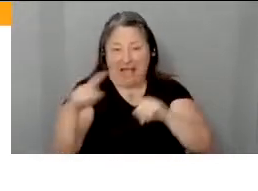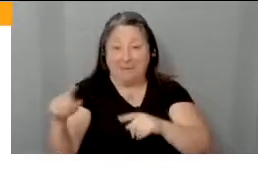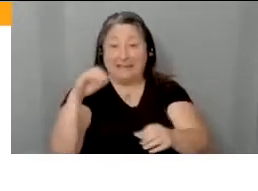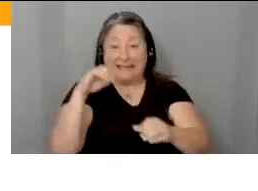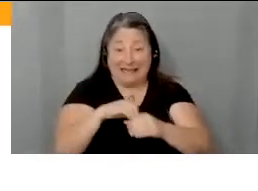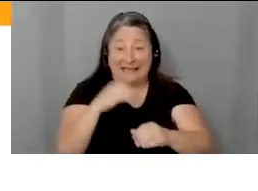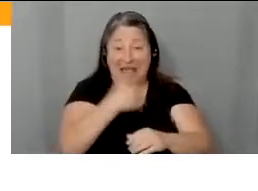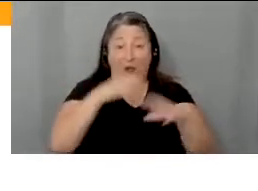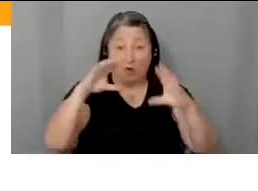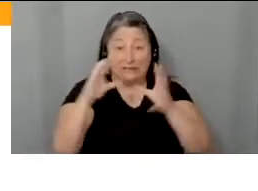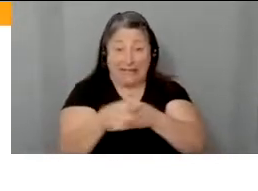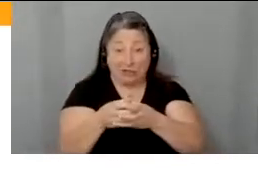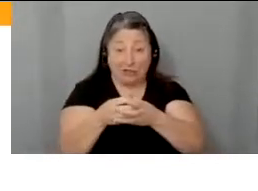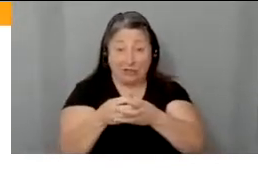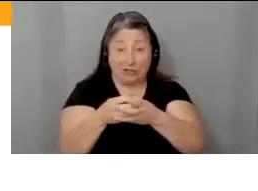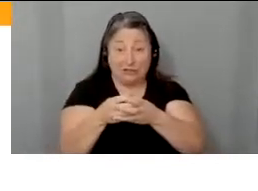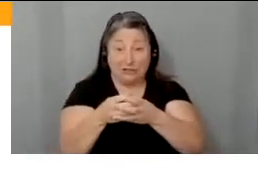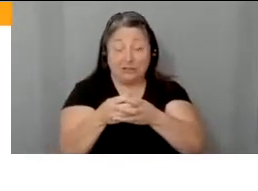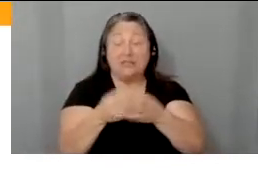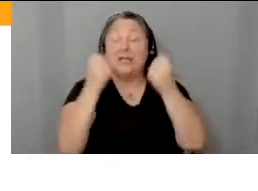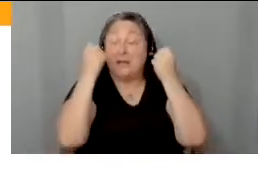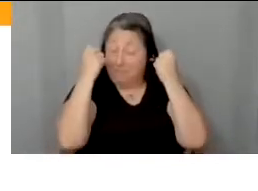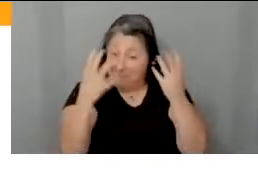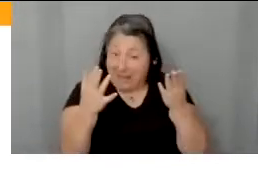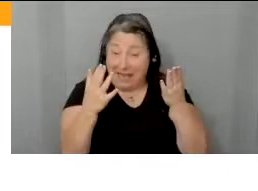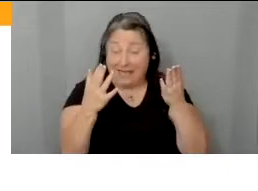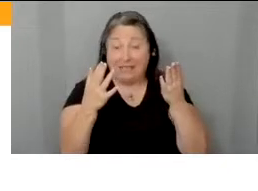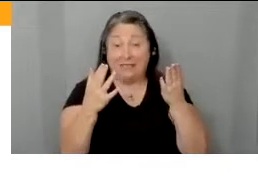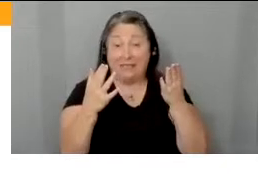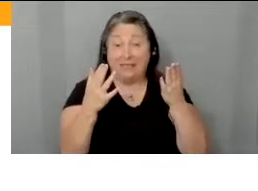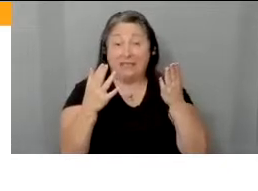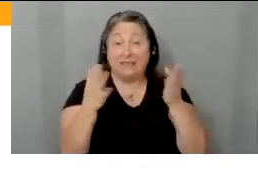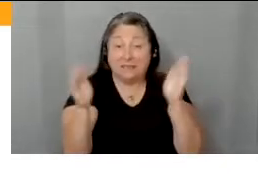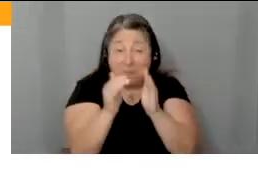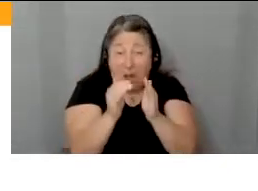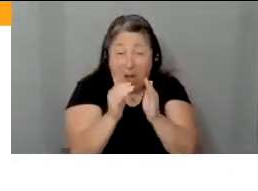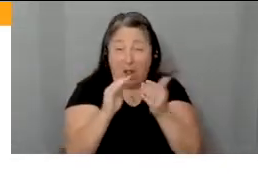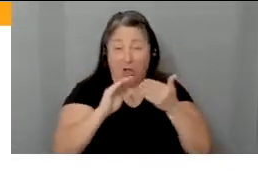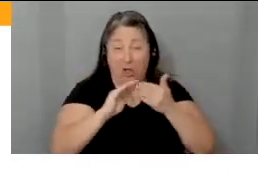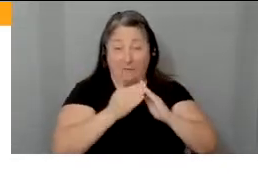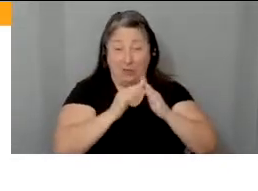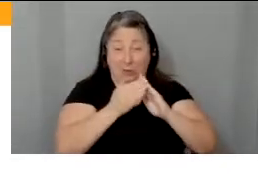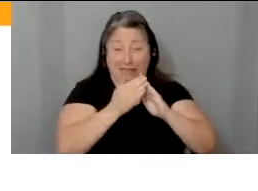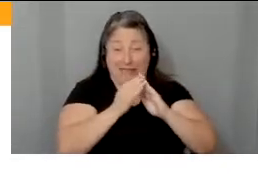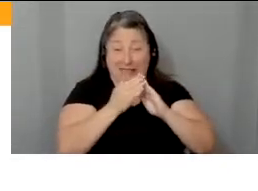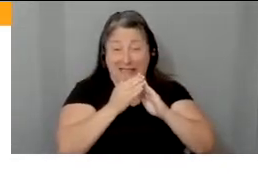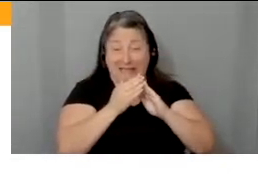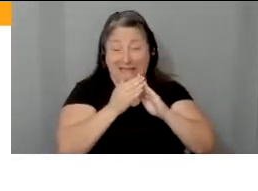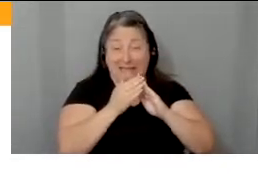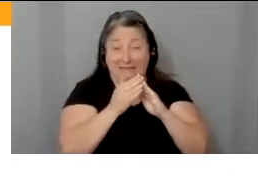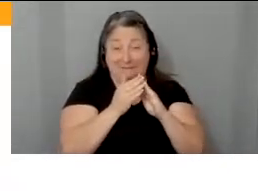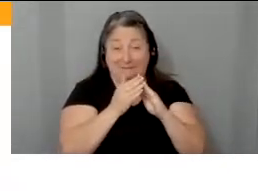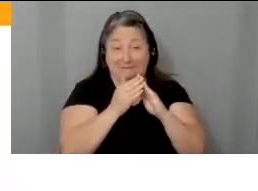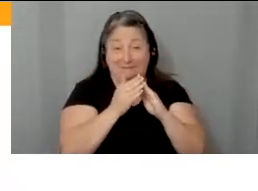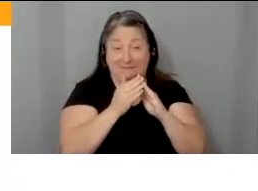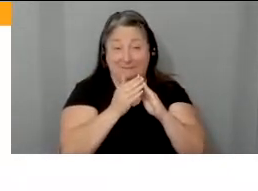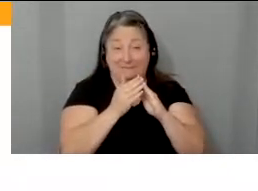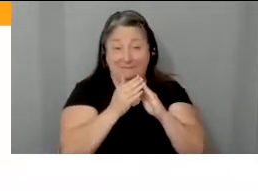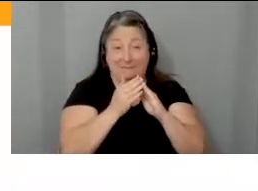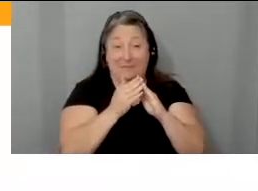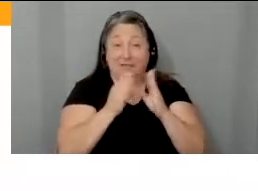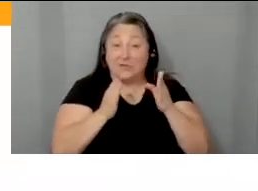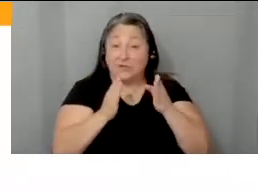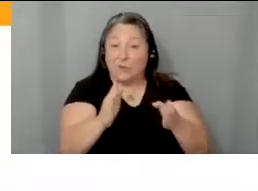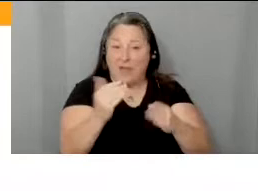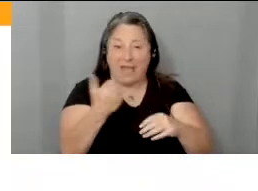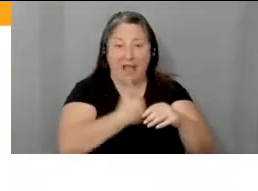And in many ways, especially in smaller communities, there's almost a way in which our organizations work